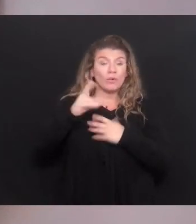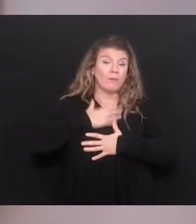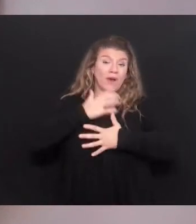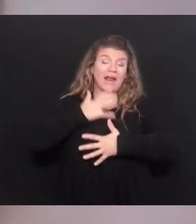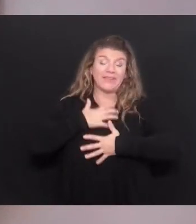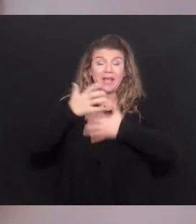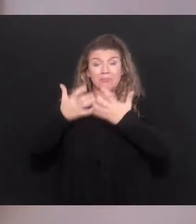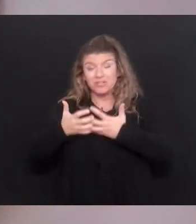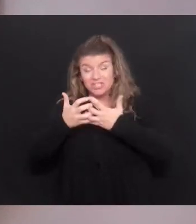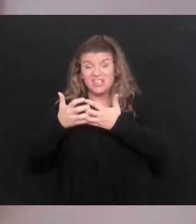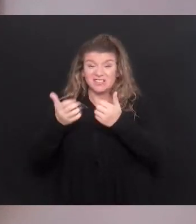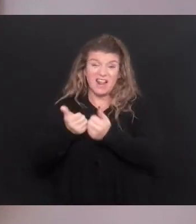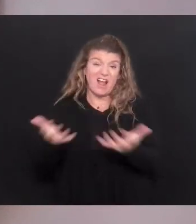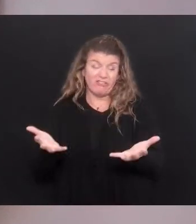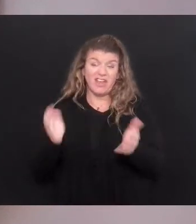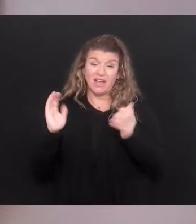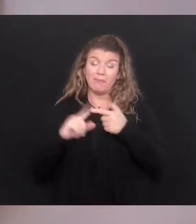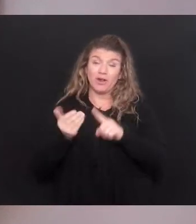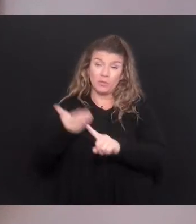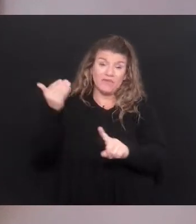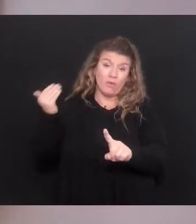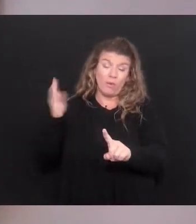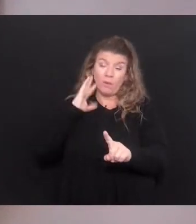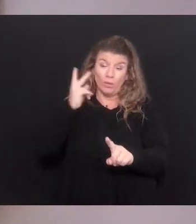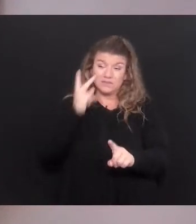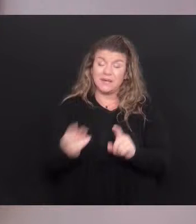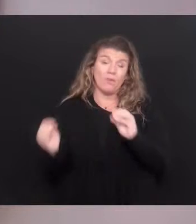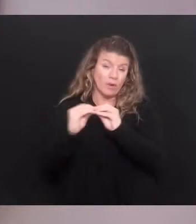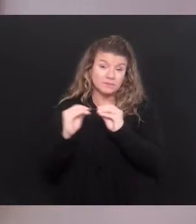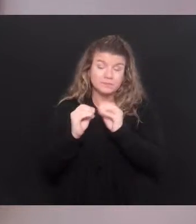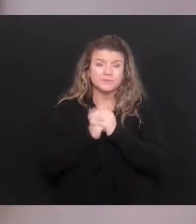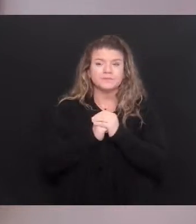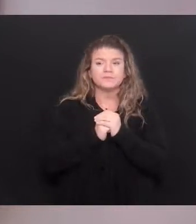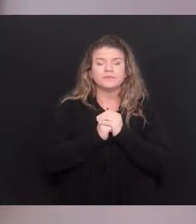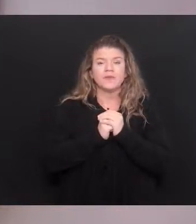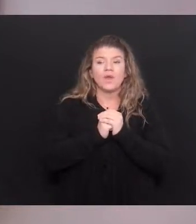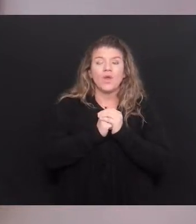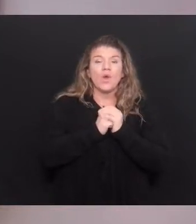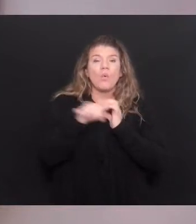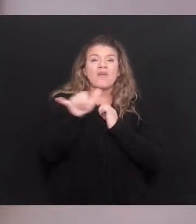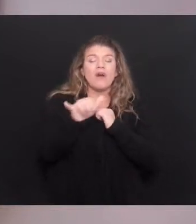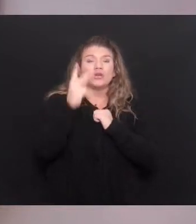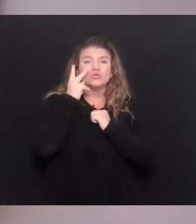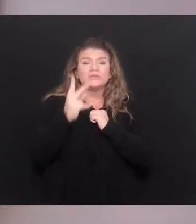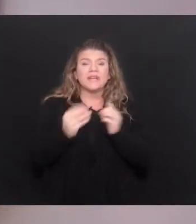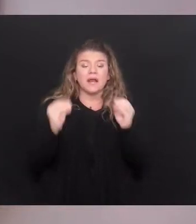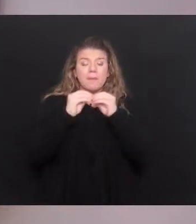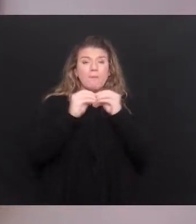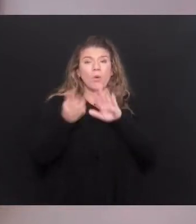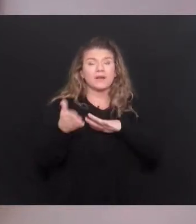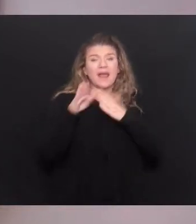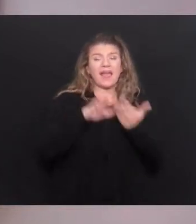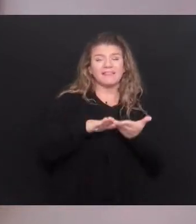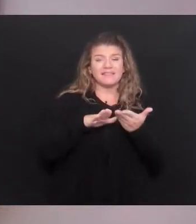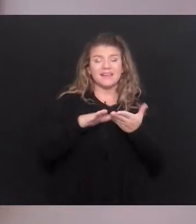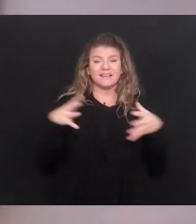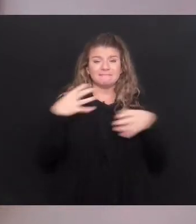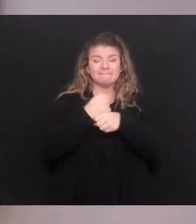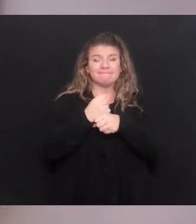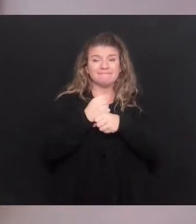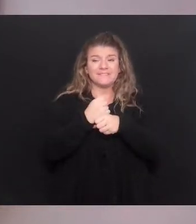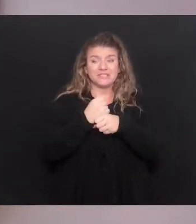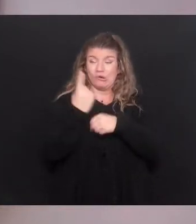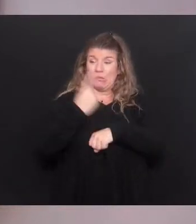and ventilators than we have before. We have also seen more deaths accumulate over time over